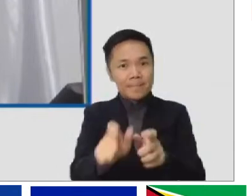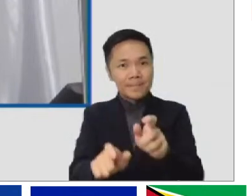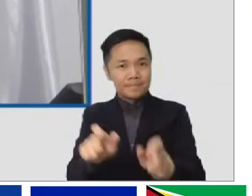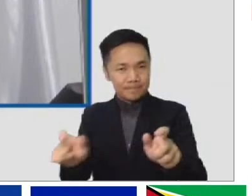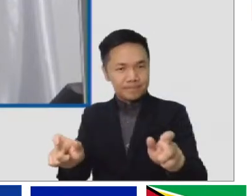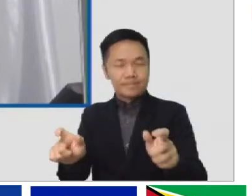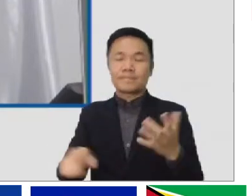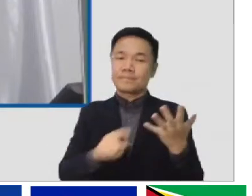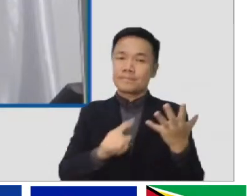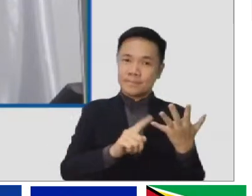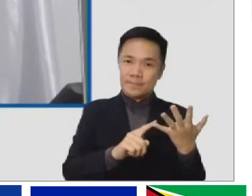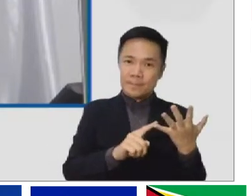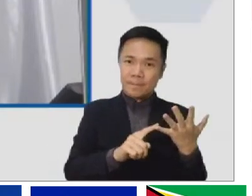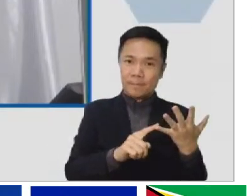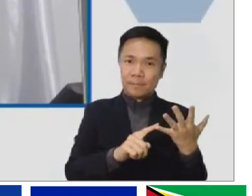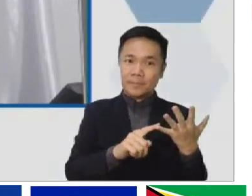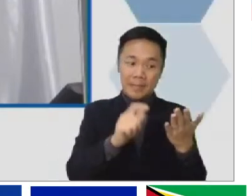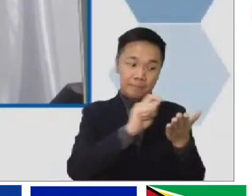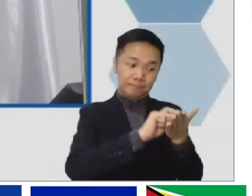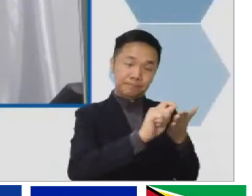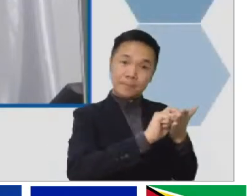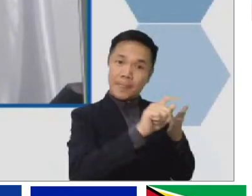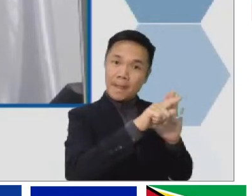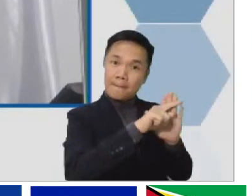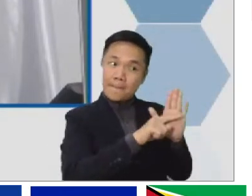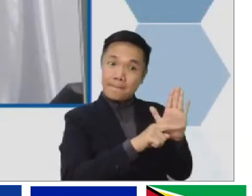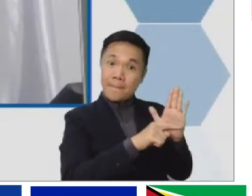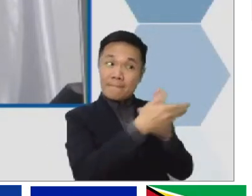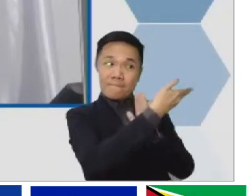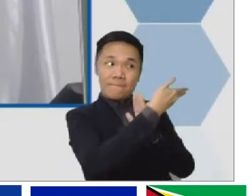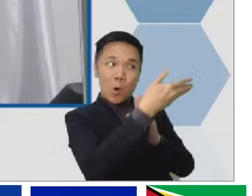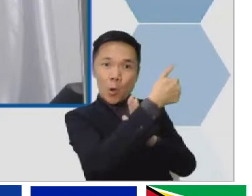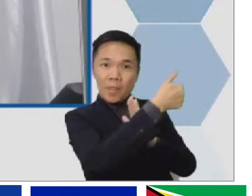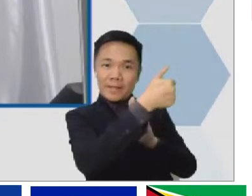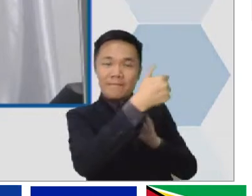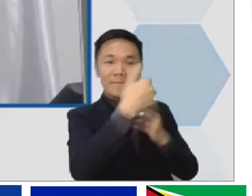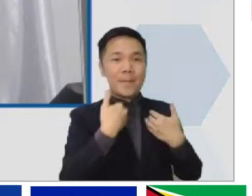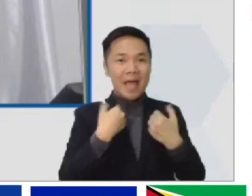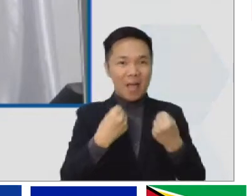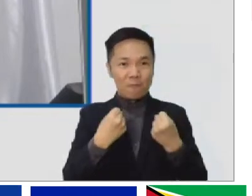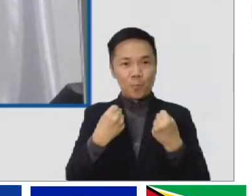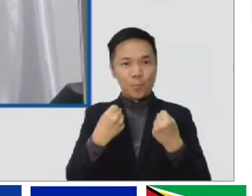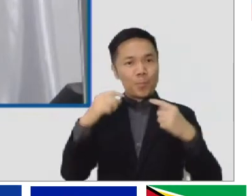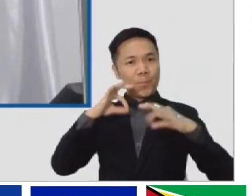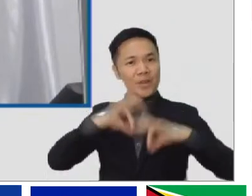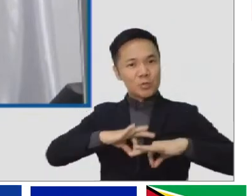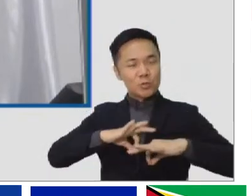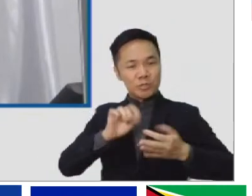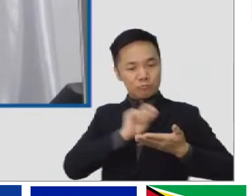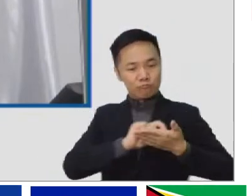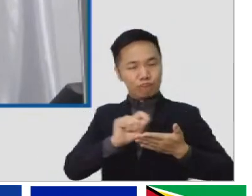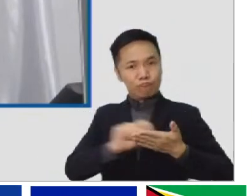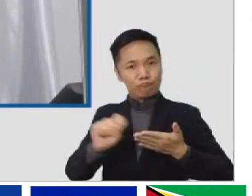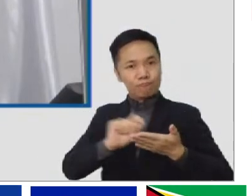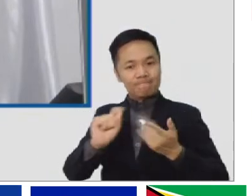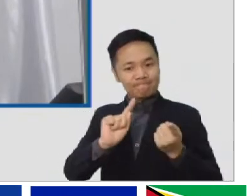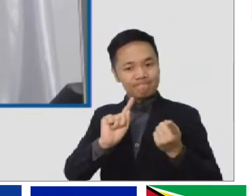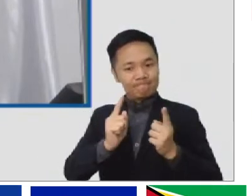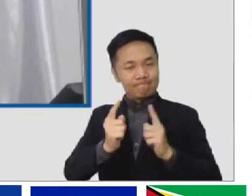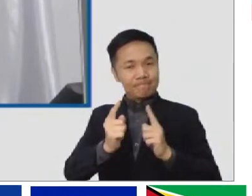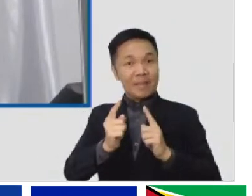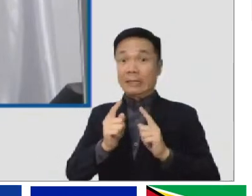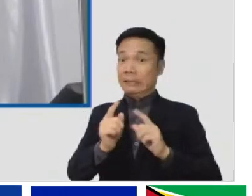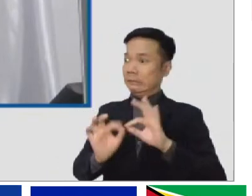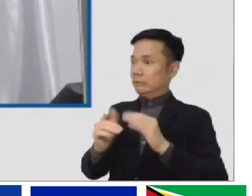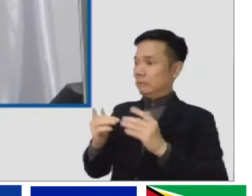updated by the ministries of health, for us to be able to face this type of biological threats. We have had